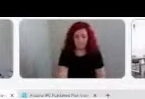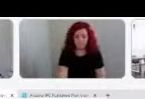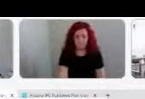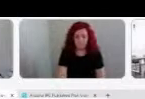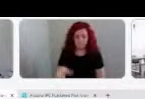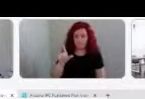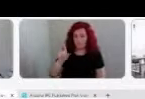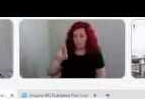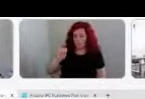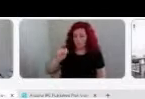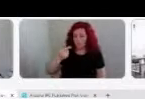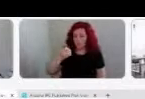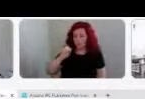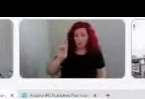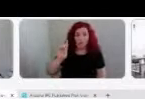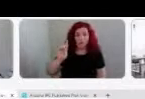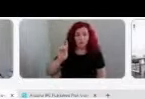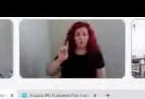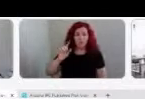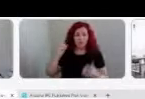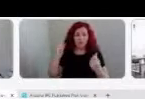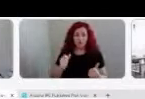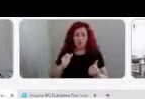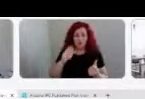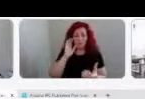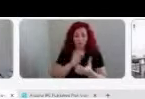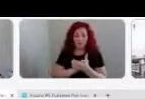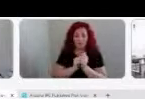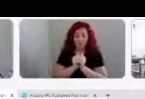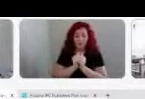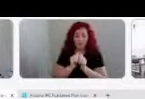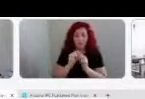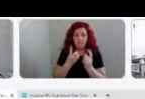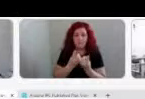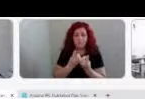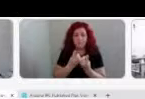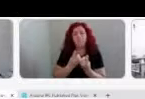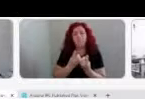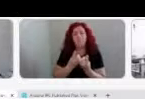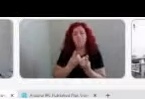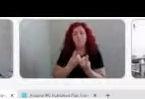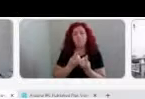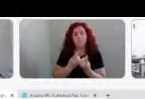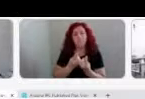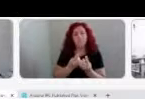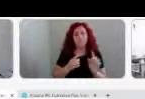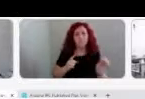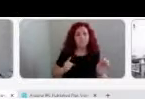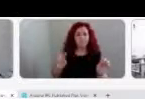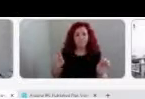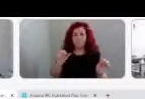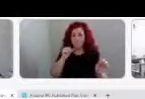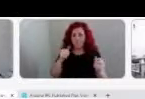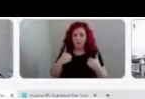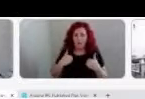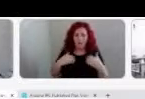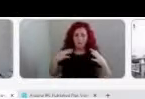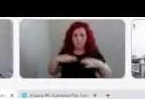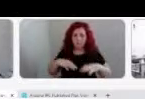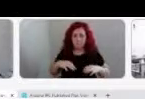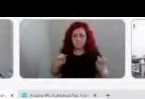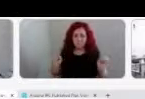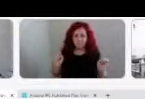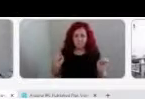name is louise good i strongly believe in competitive districts in which neither party has an overwhelming advantage